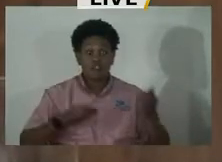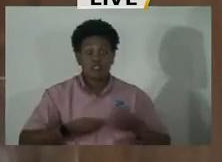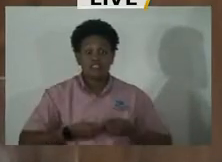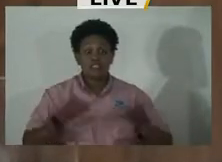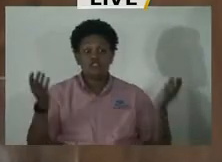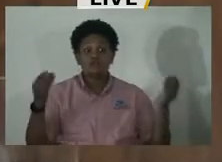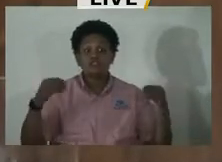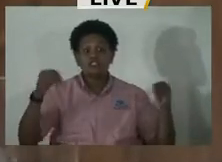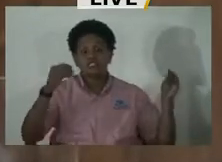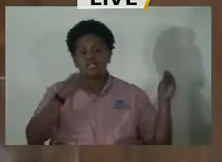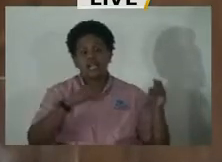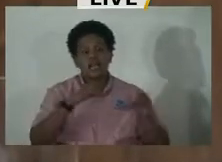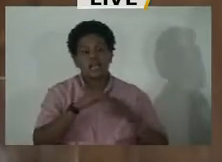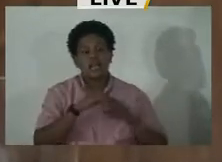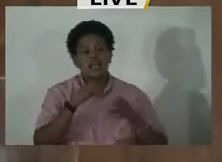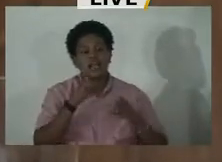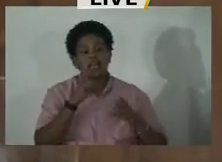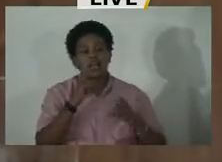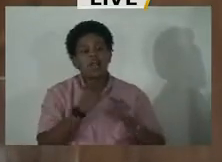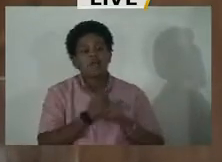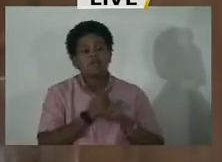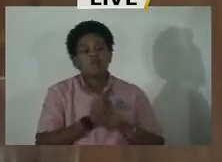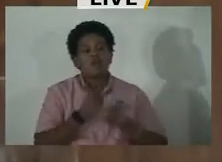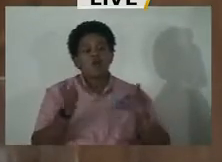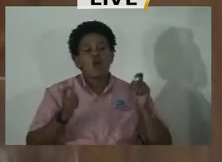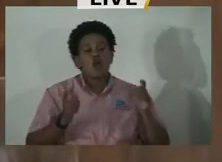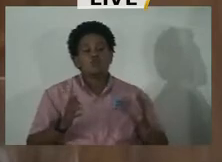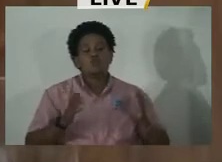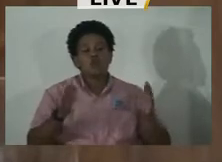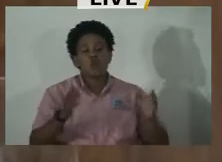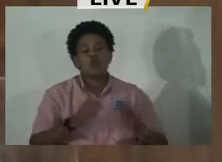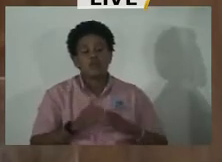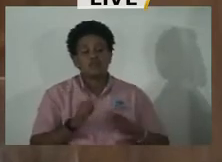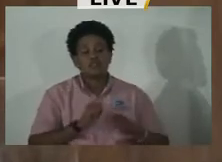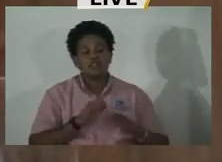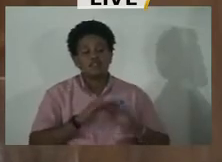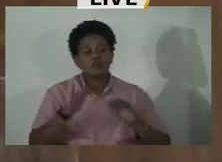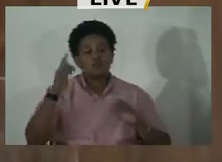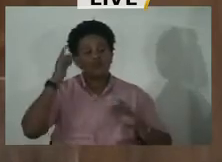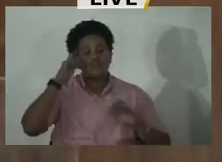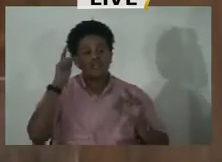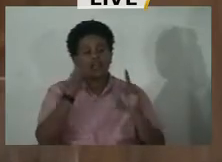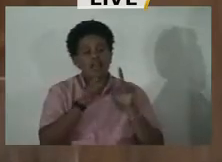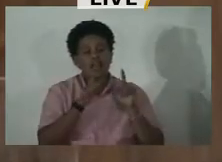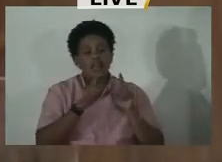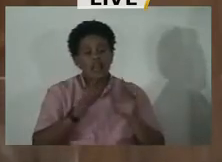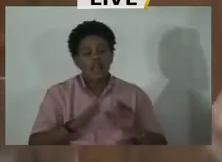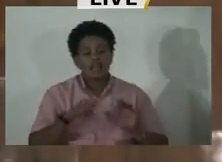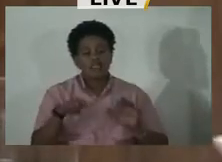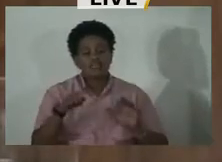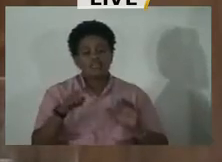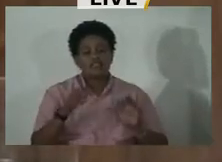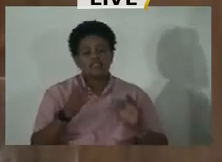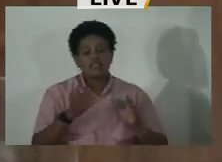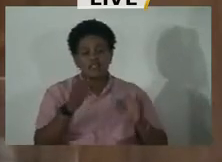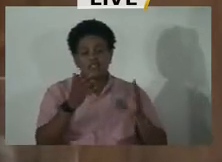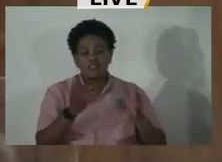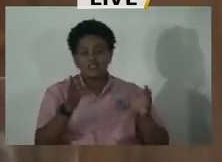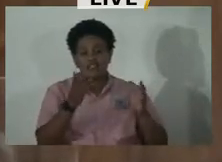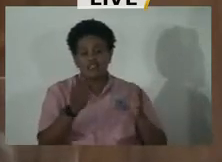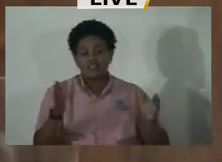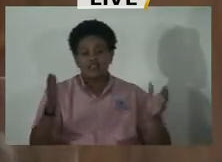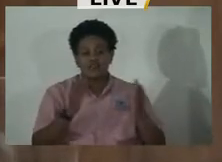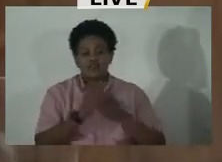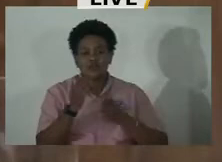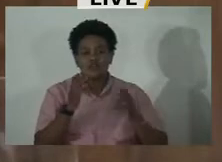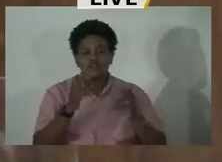sale in an appropriately controlled way. I don't think the licensing of these things through the firearm licensing